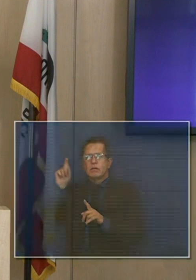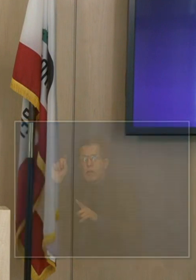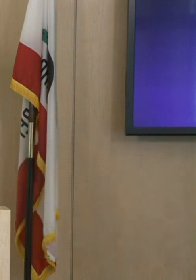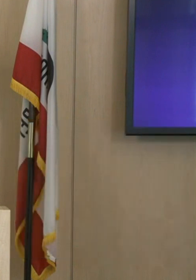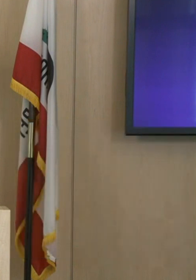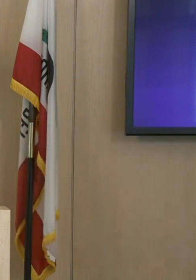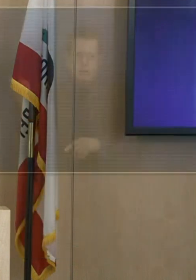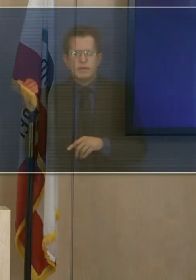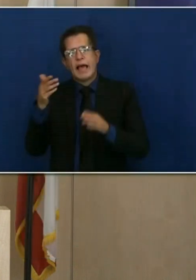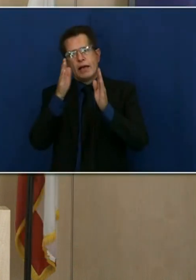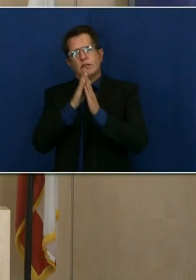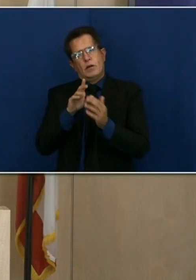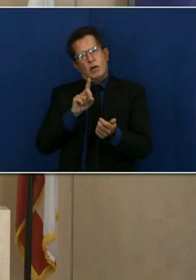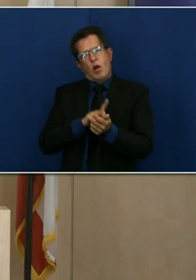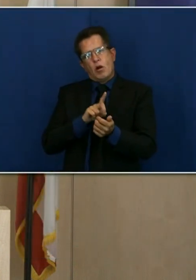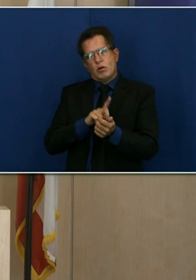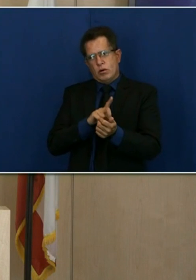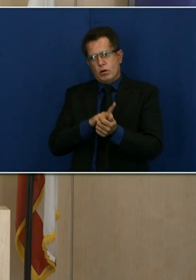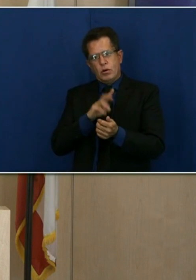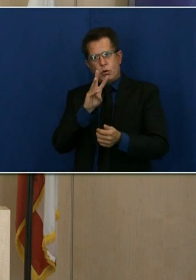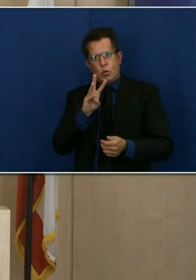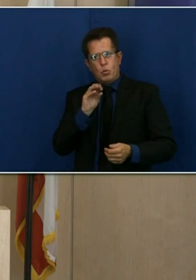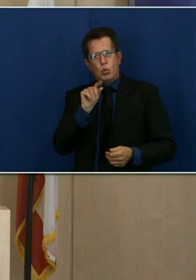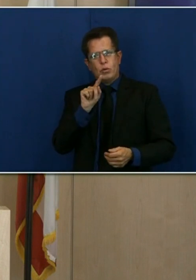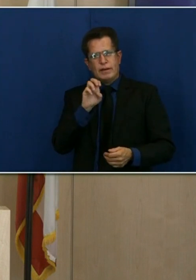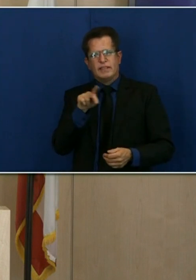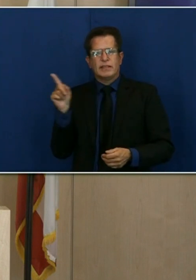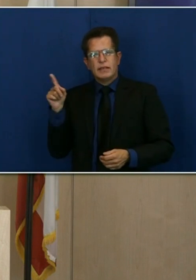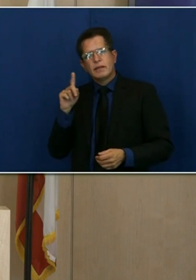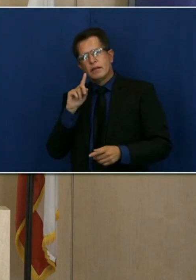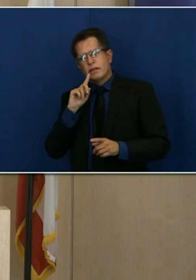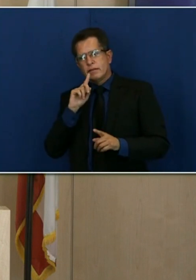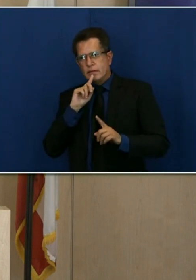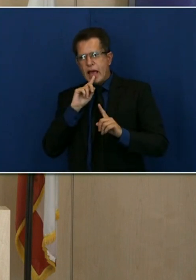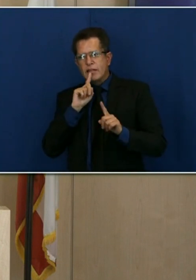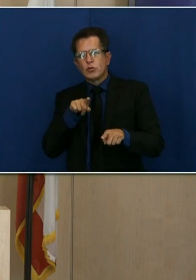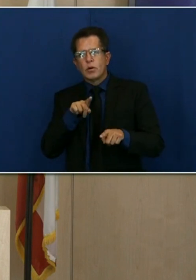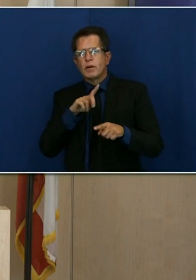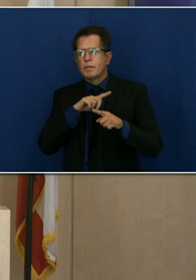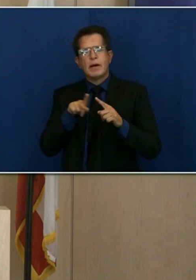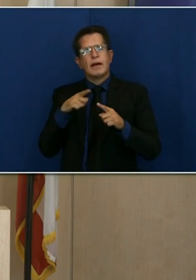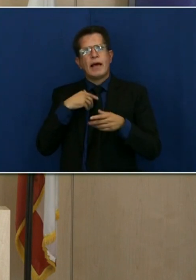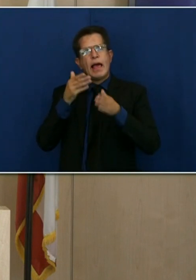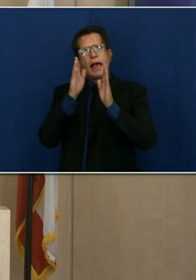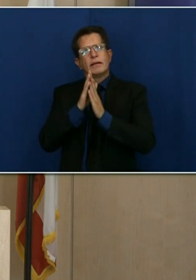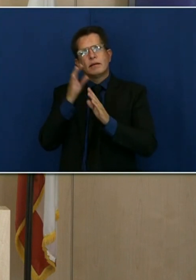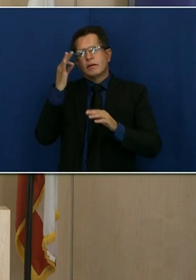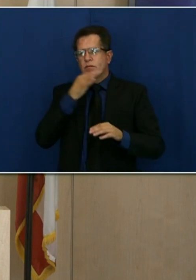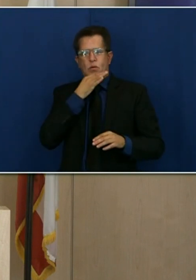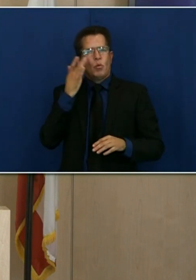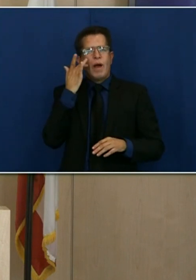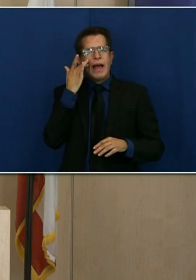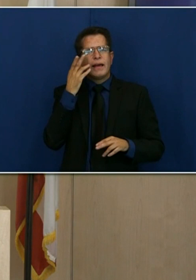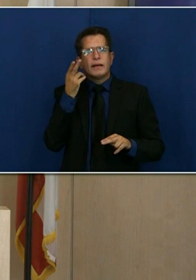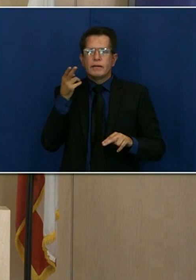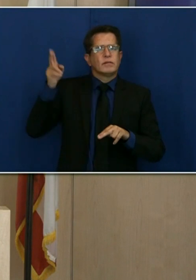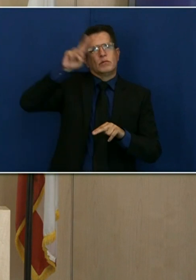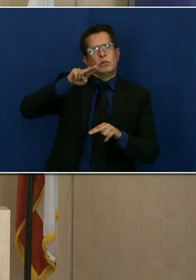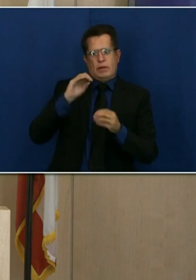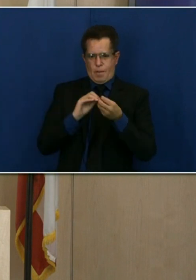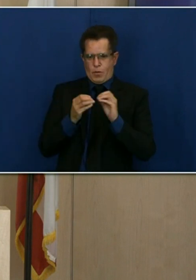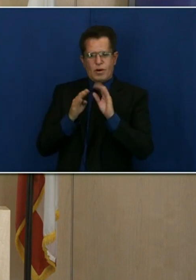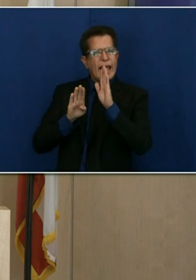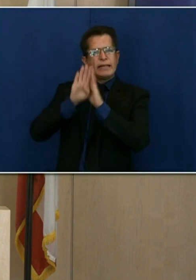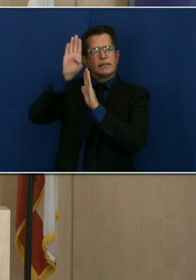Dr. Wooten basically touched on it, but if there are any other thoughts that you have on it, I'm just basically what's driving the increase of these cases.